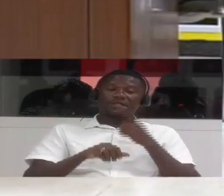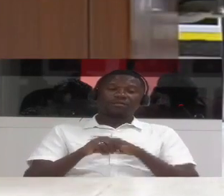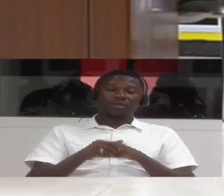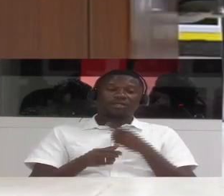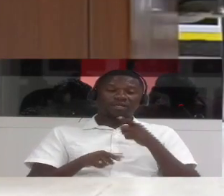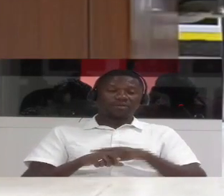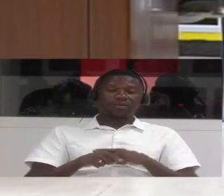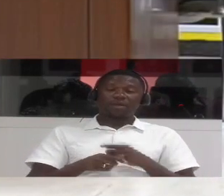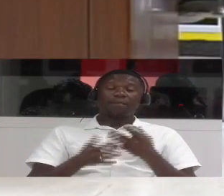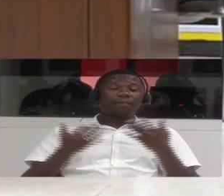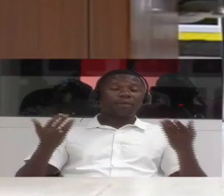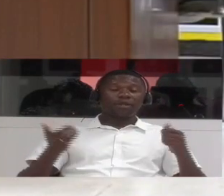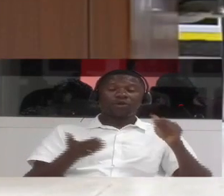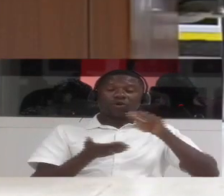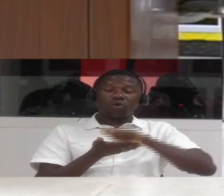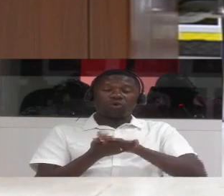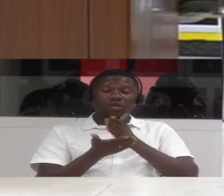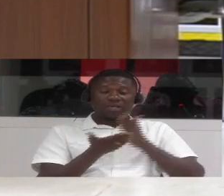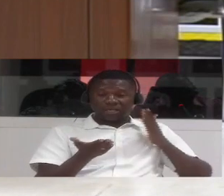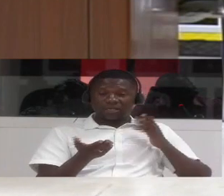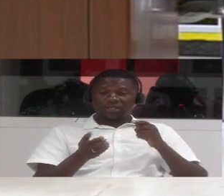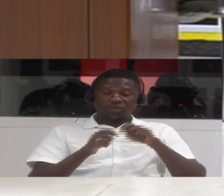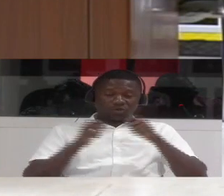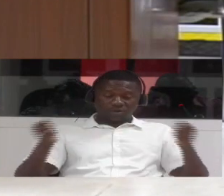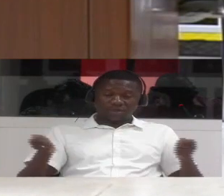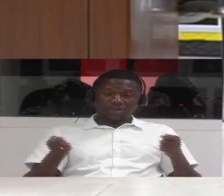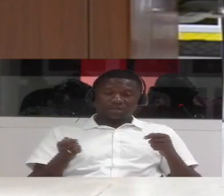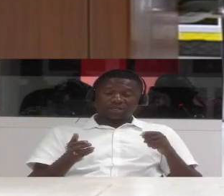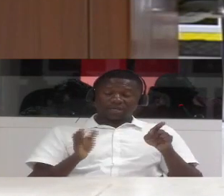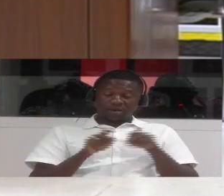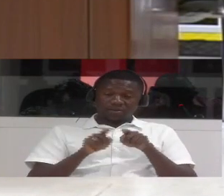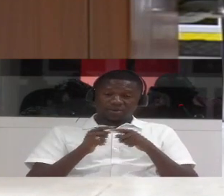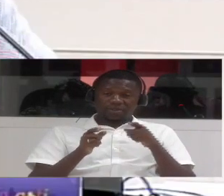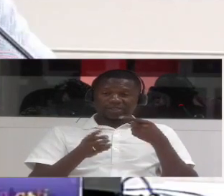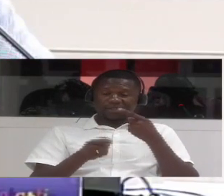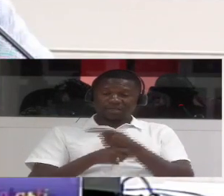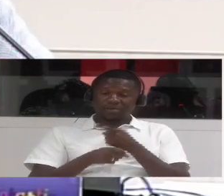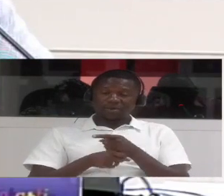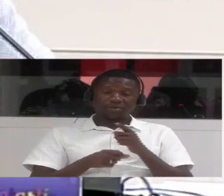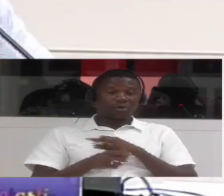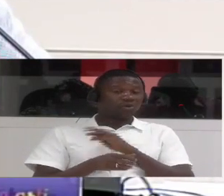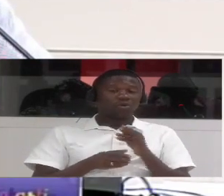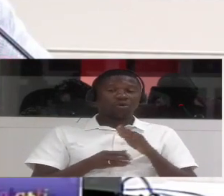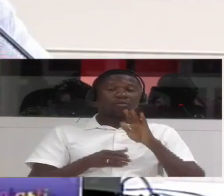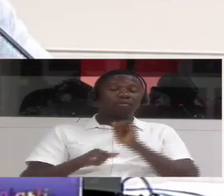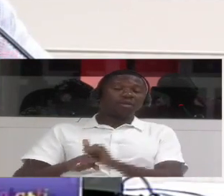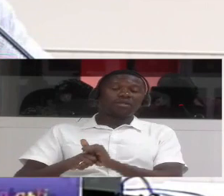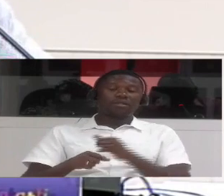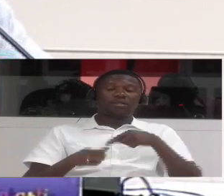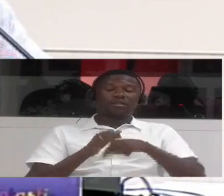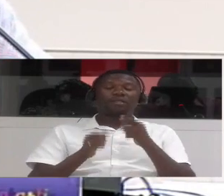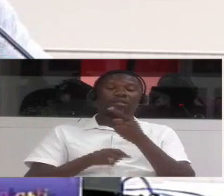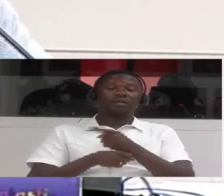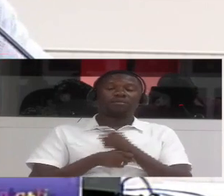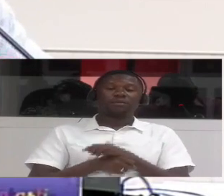of online newspapers dealing with Gambia, but we are not actually based or hosted in Gambia. In fact, all the online papers that were